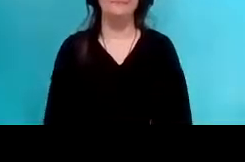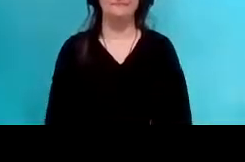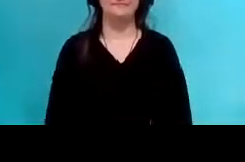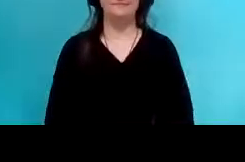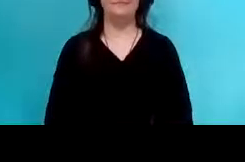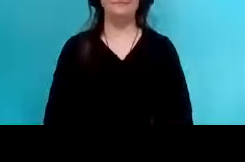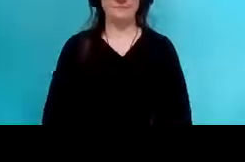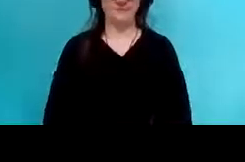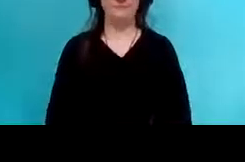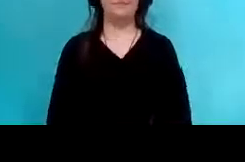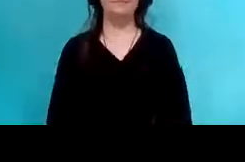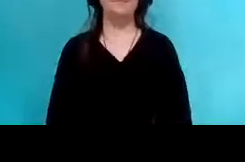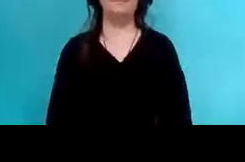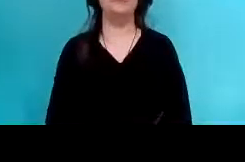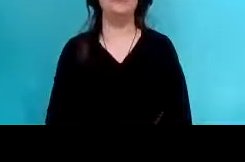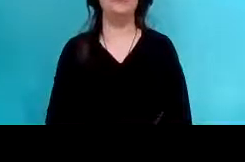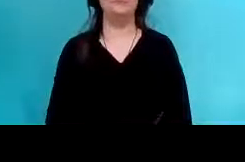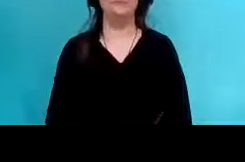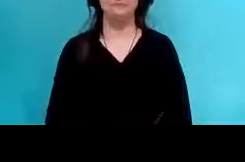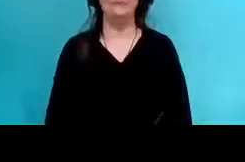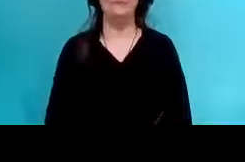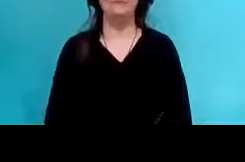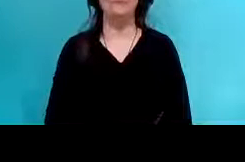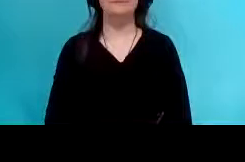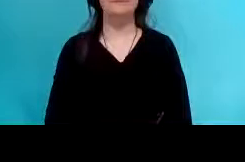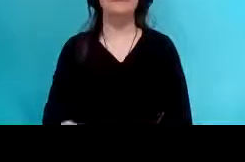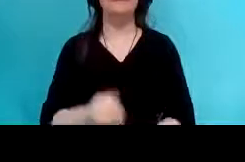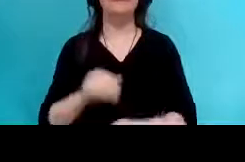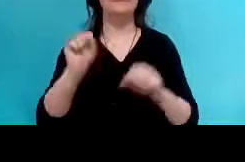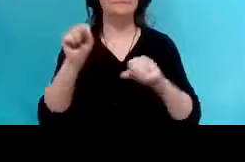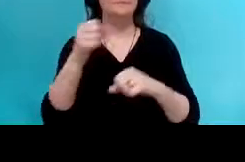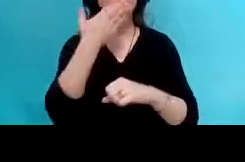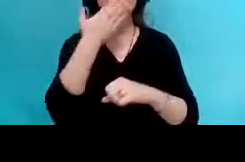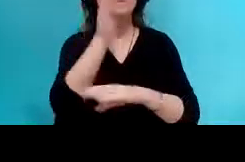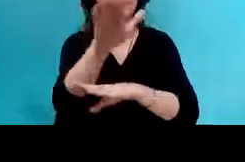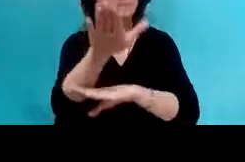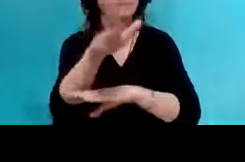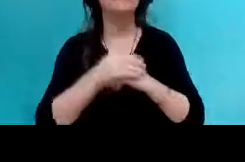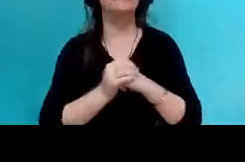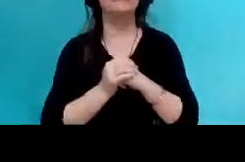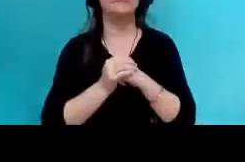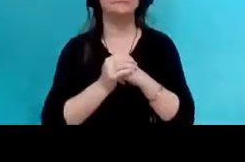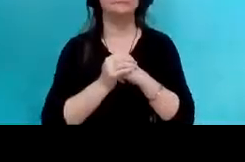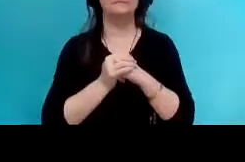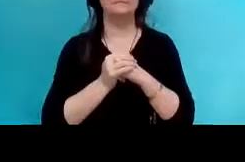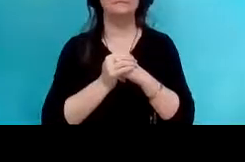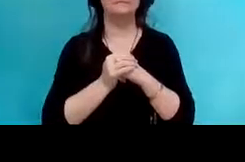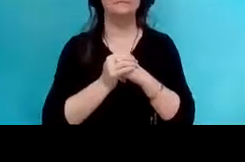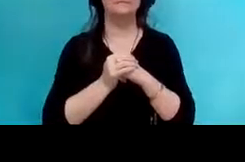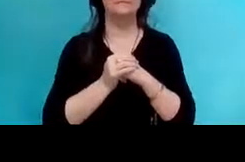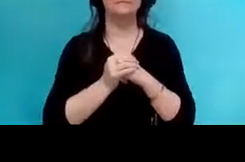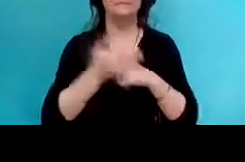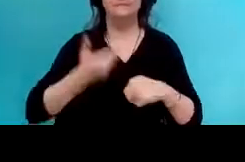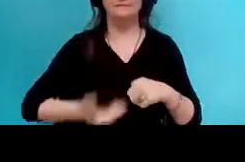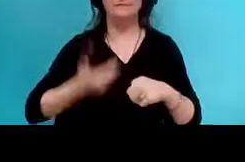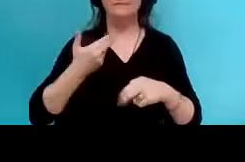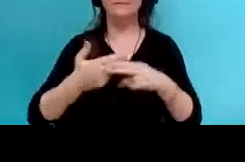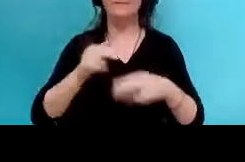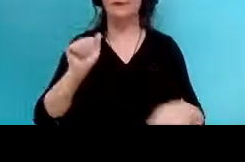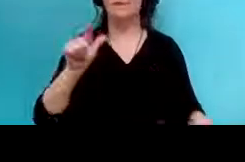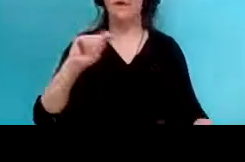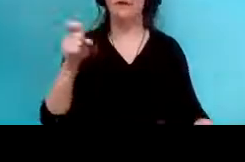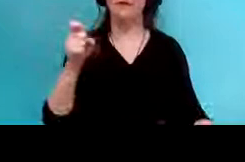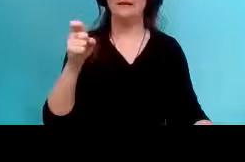Yeah, can we move to the next slide? Thank you. So yes, good afternoon. As previously mentioned, my name is Alex Goldworthy and